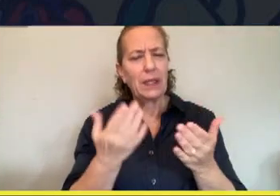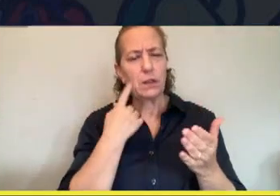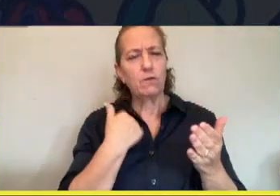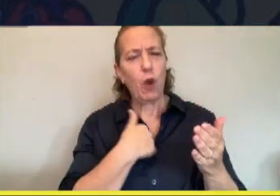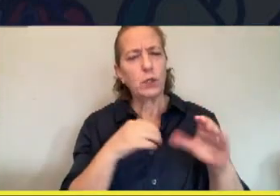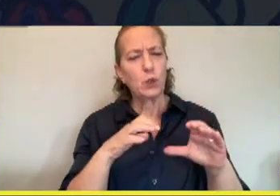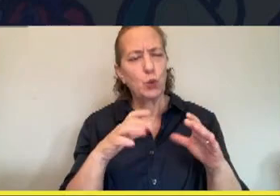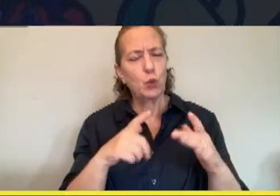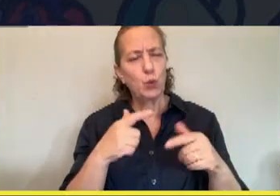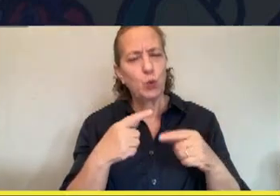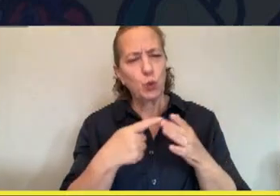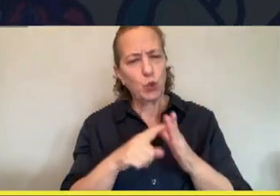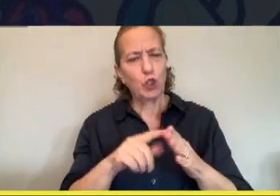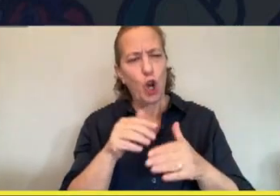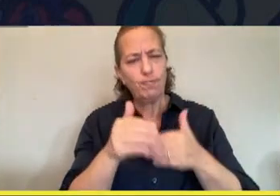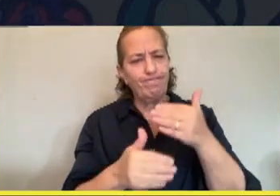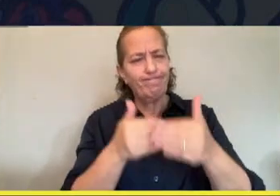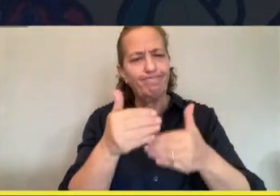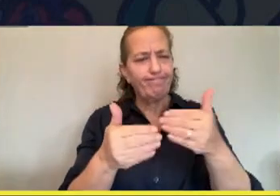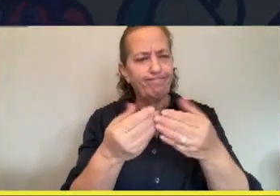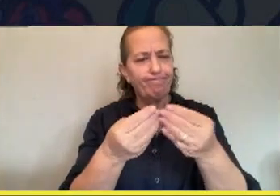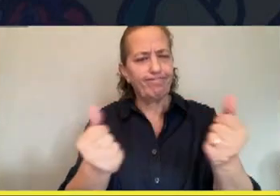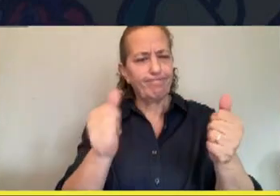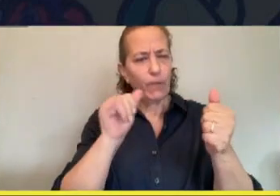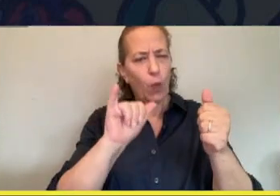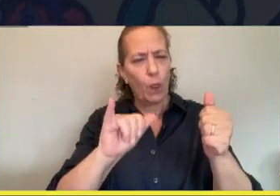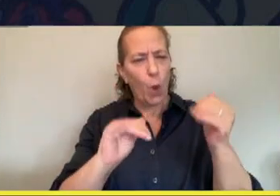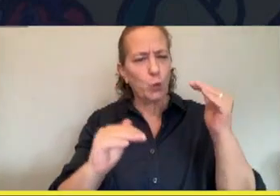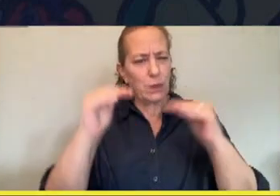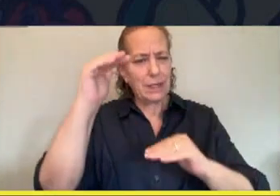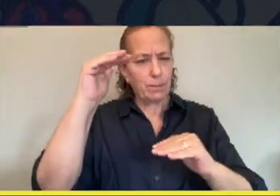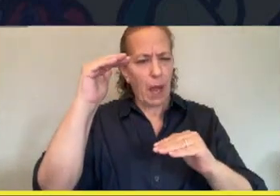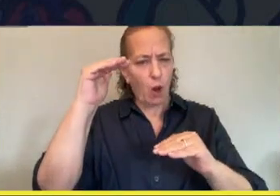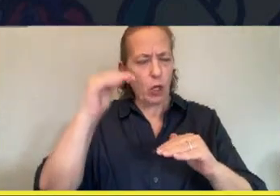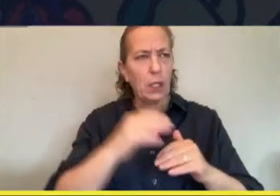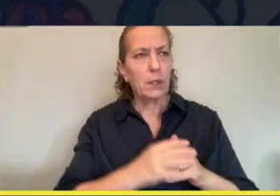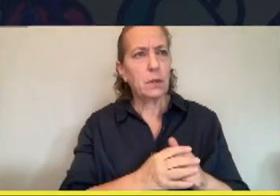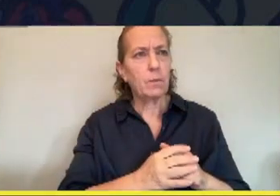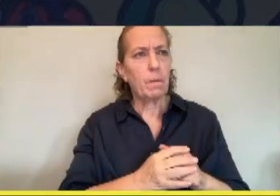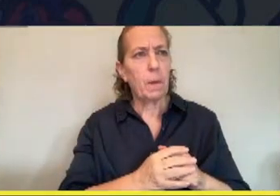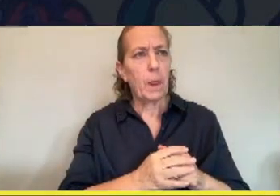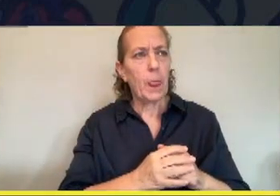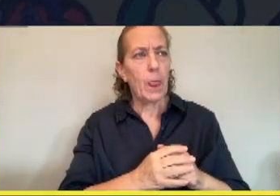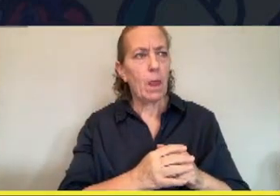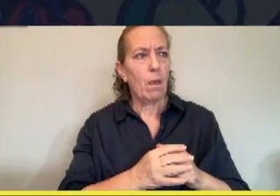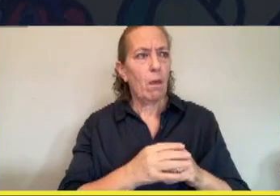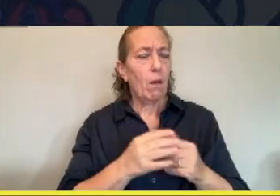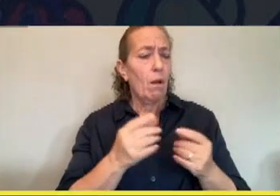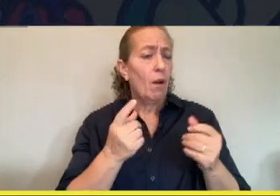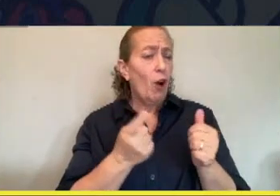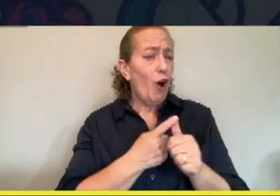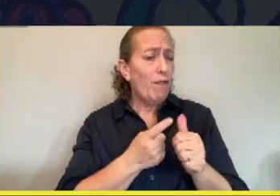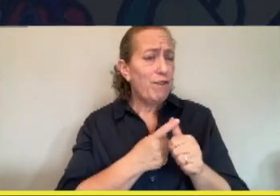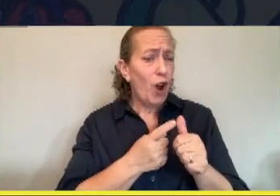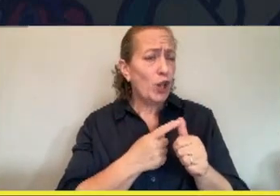away these disparities. And first, to designate people, as Lisa Izoni and Long Believe mentioned,